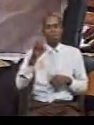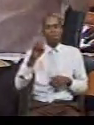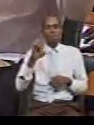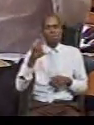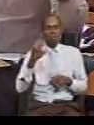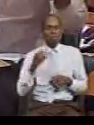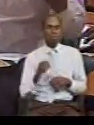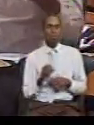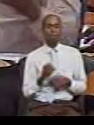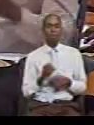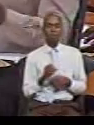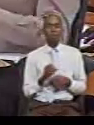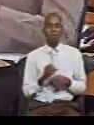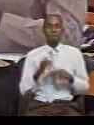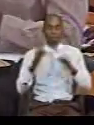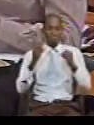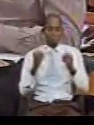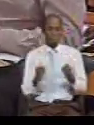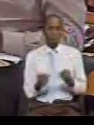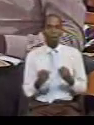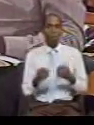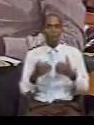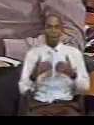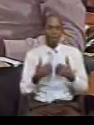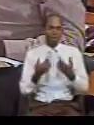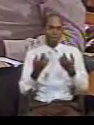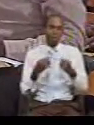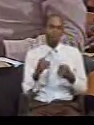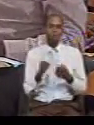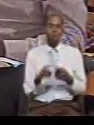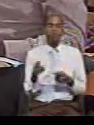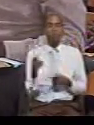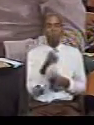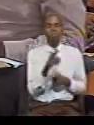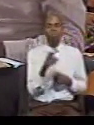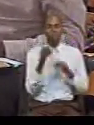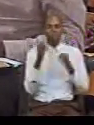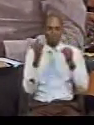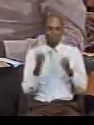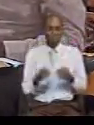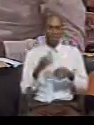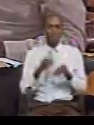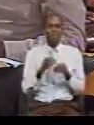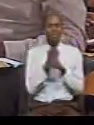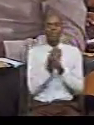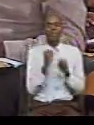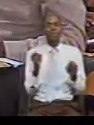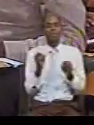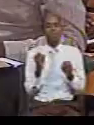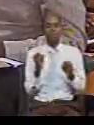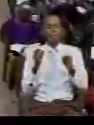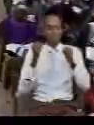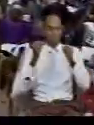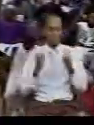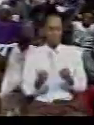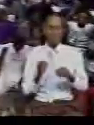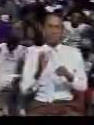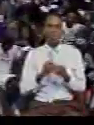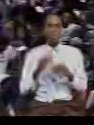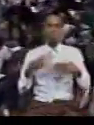come. Power has come. Power in salvation. Power in